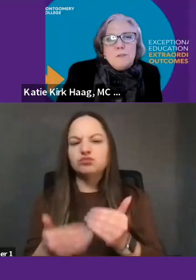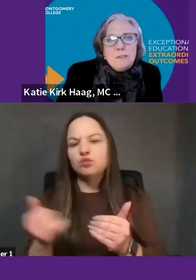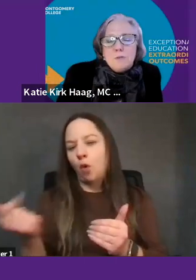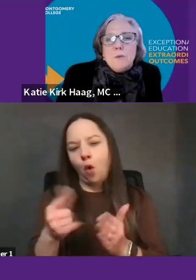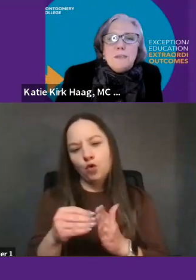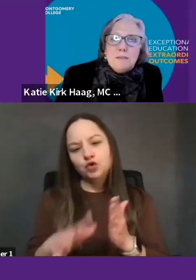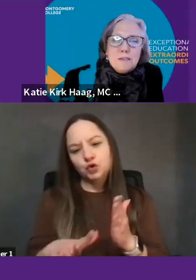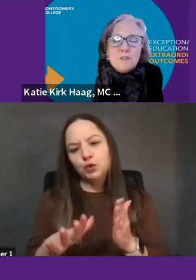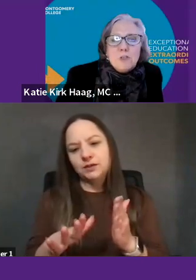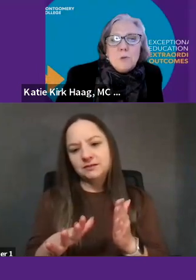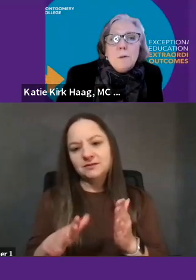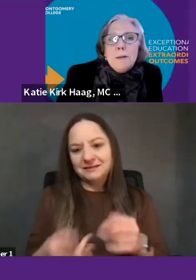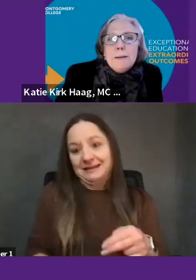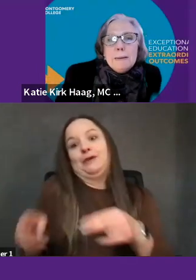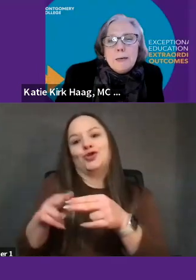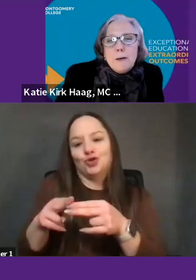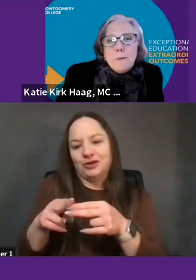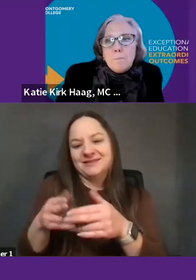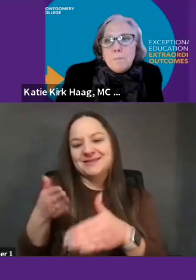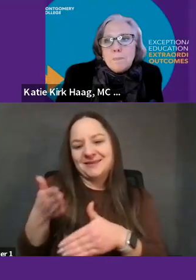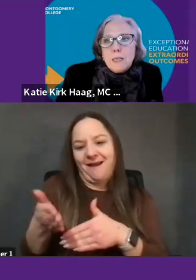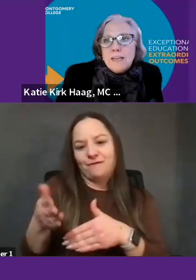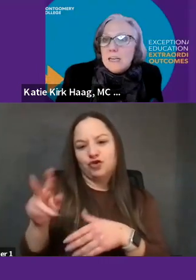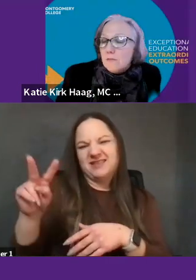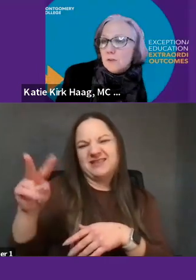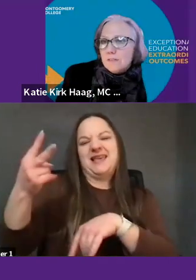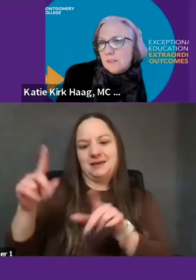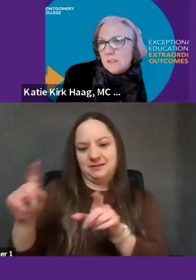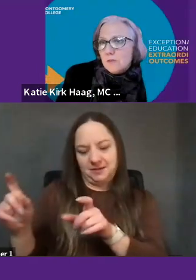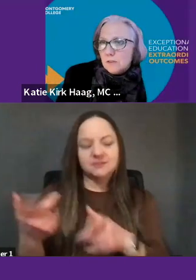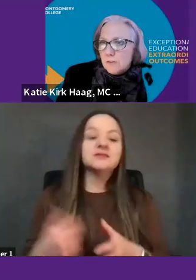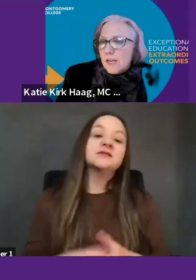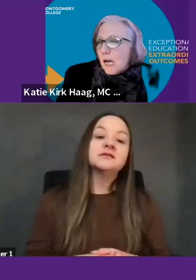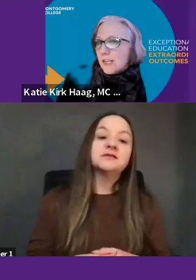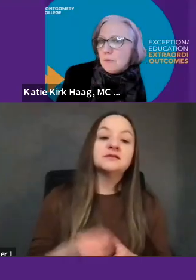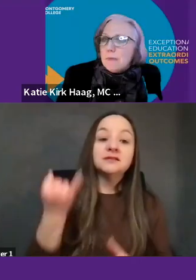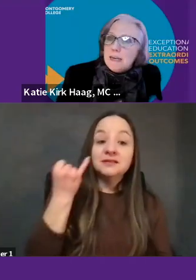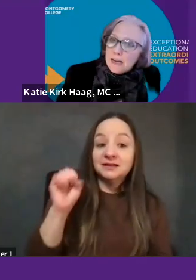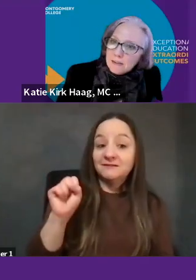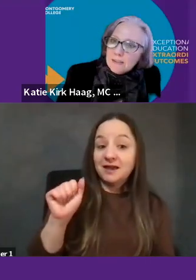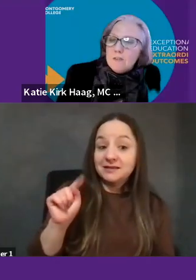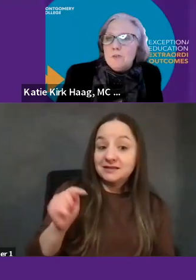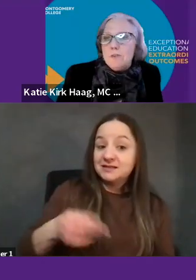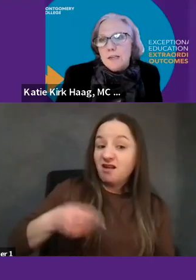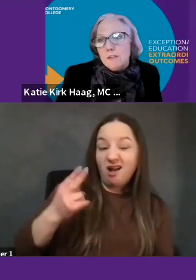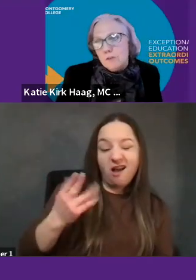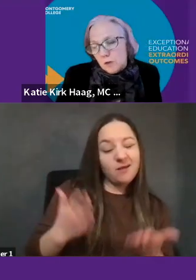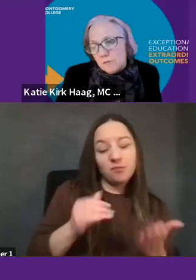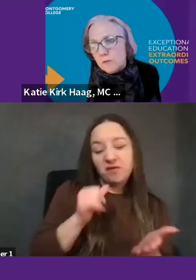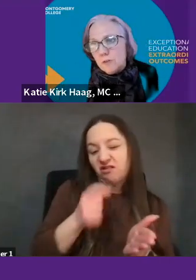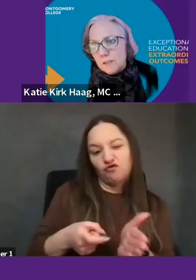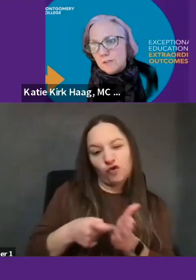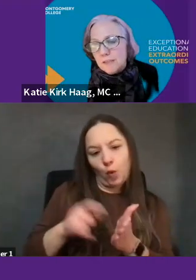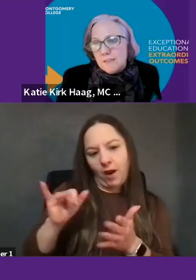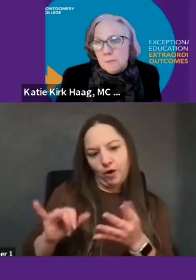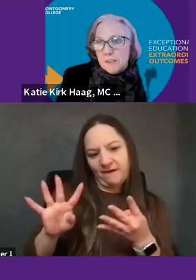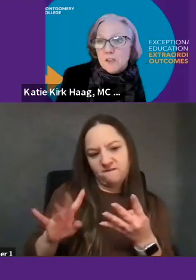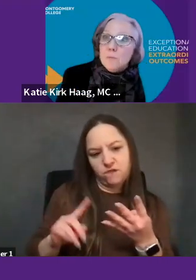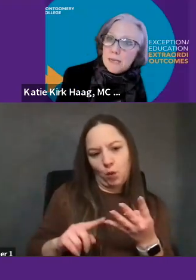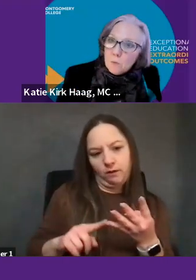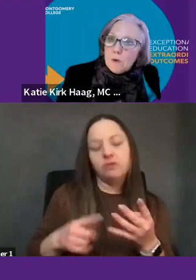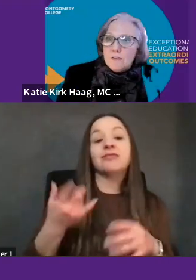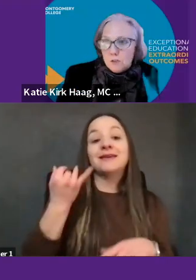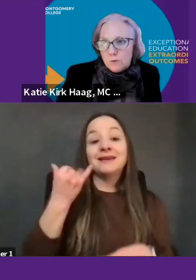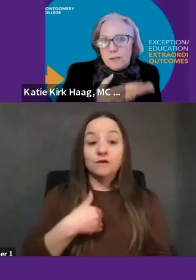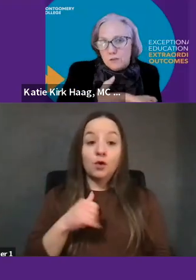up between test 1 and test 2. Again, if your SAT score is very high, you may not need to do that. If you have alternative placement,